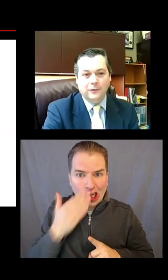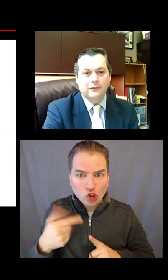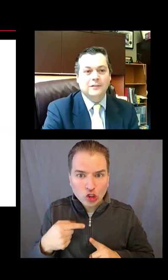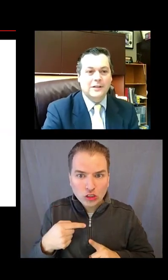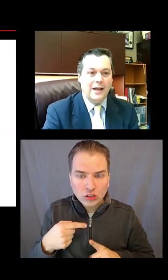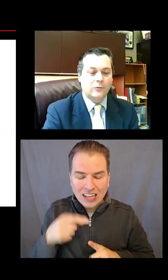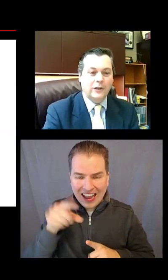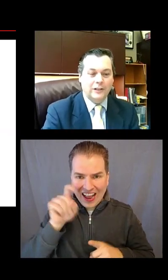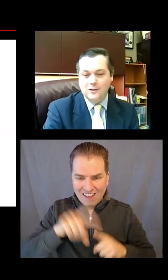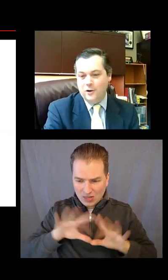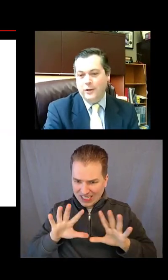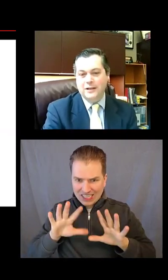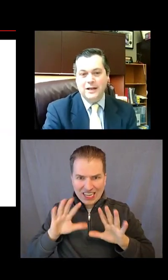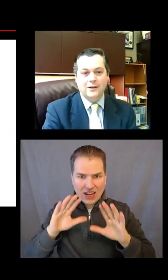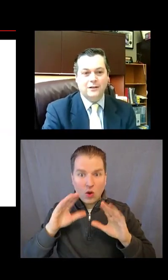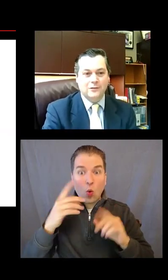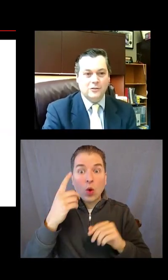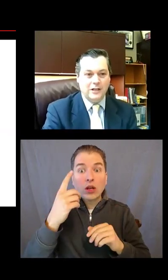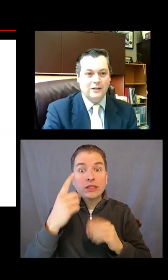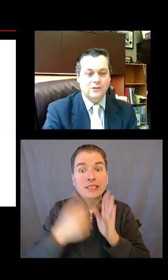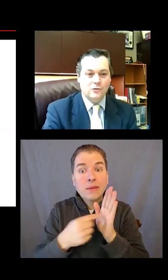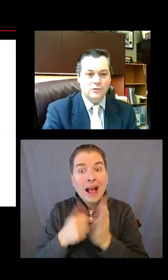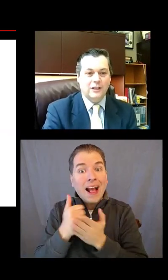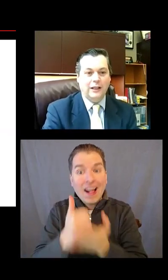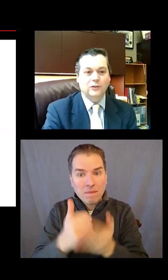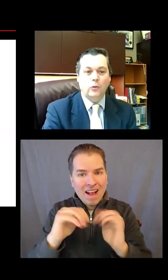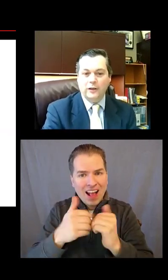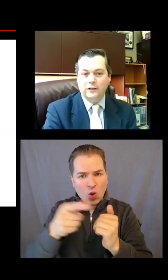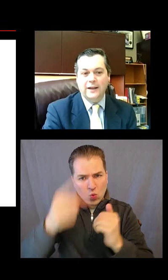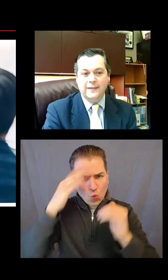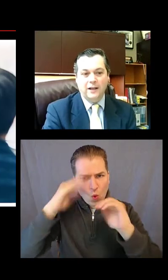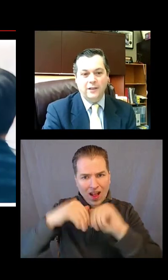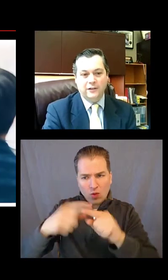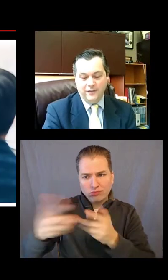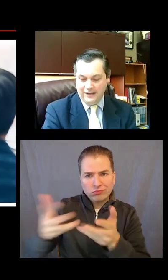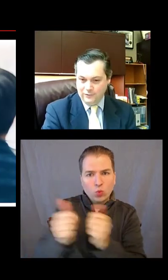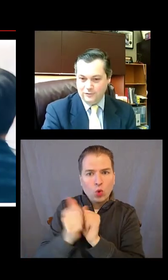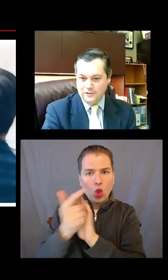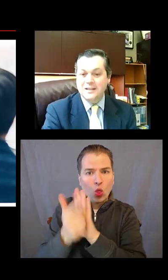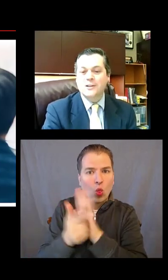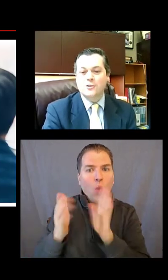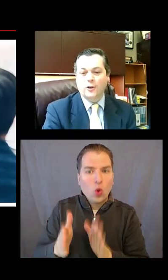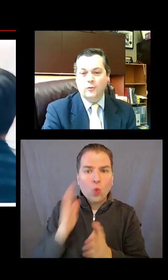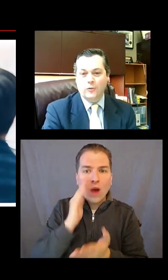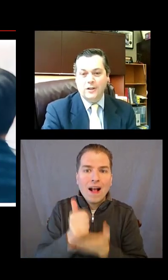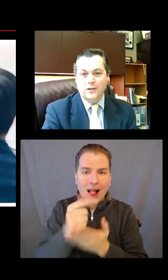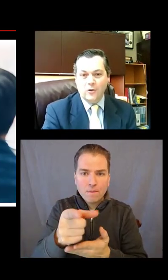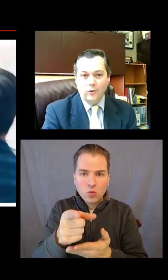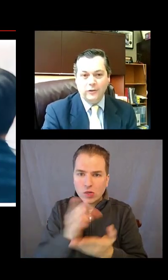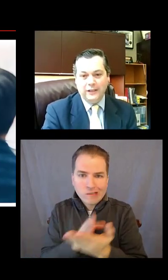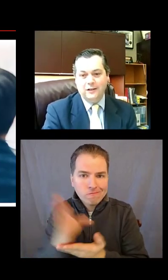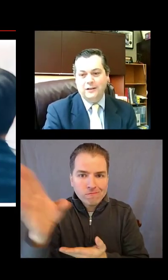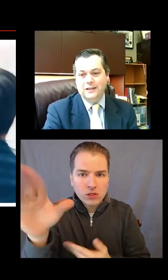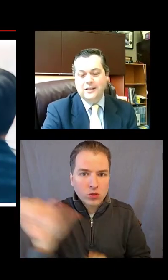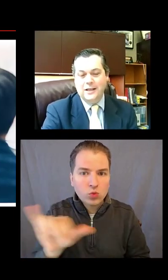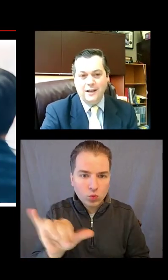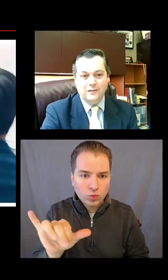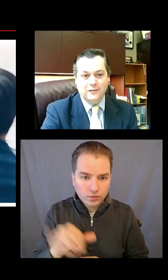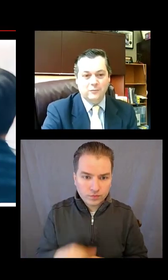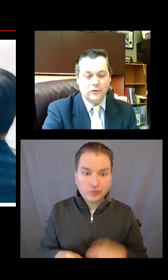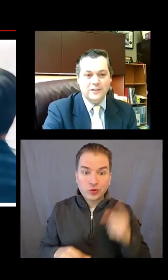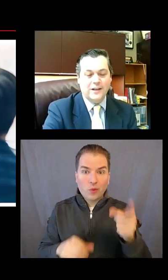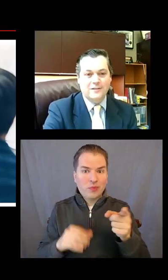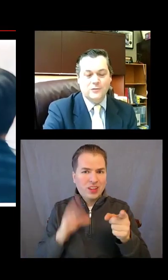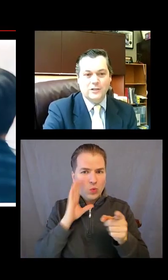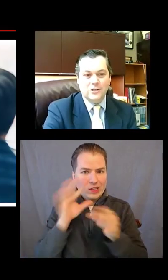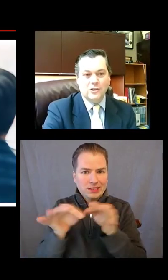from people not really knowing and how to understand using a lawyer and the other advisors. So the goal here is to have